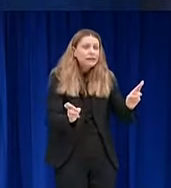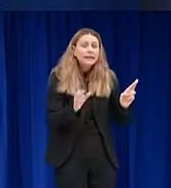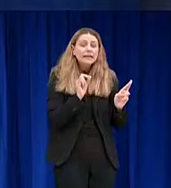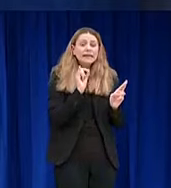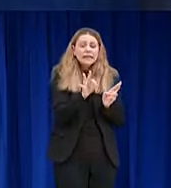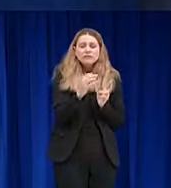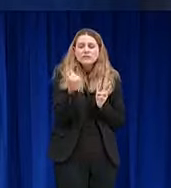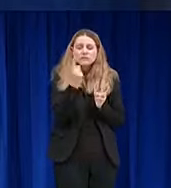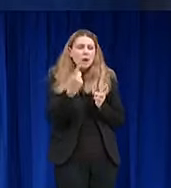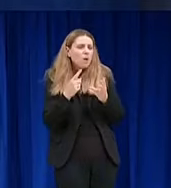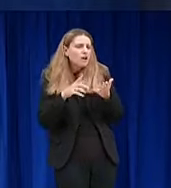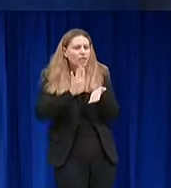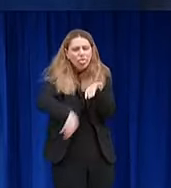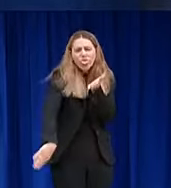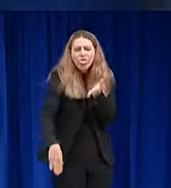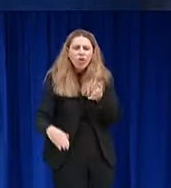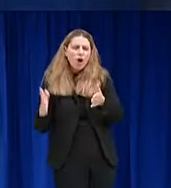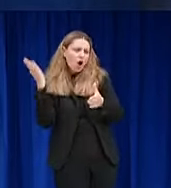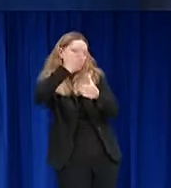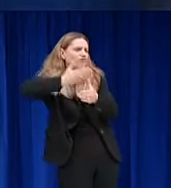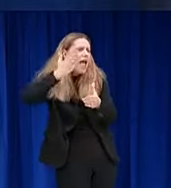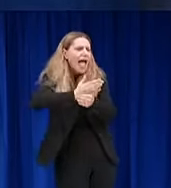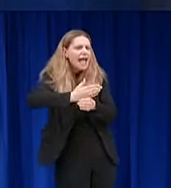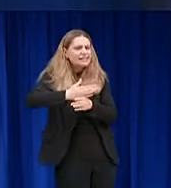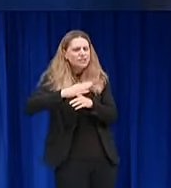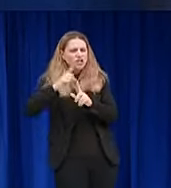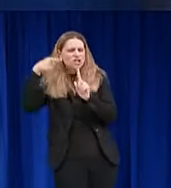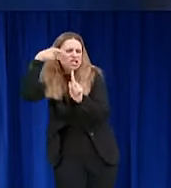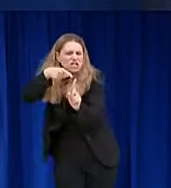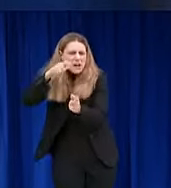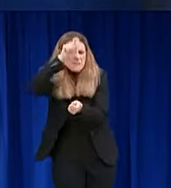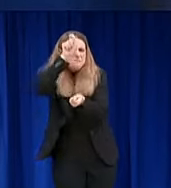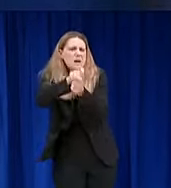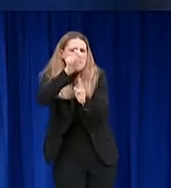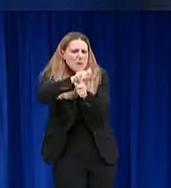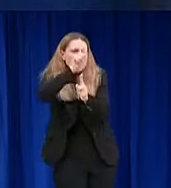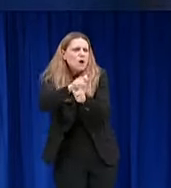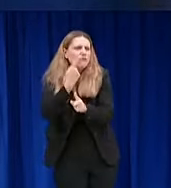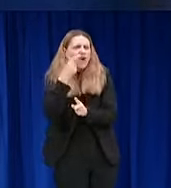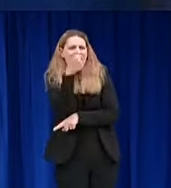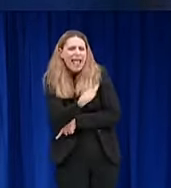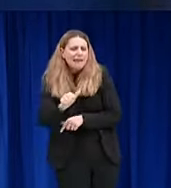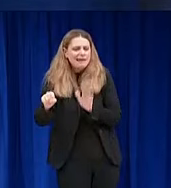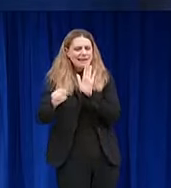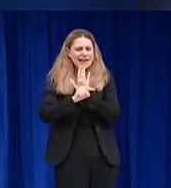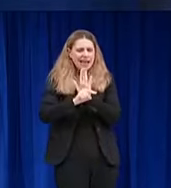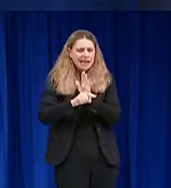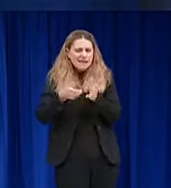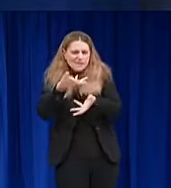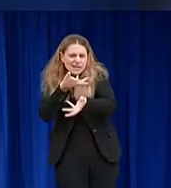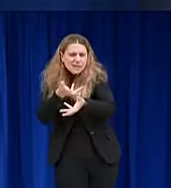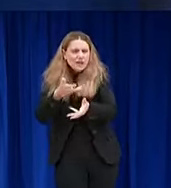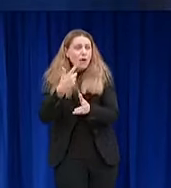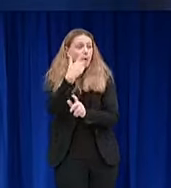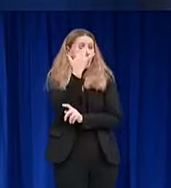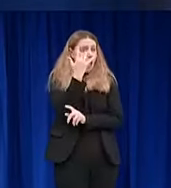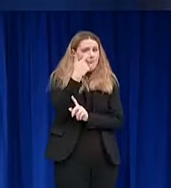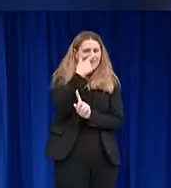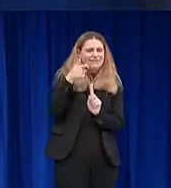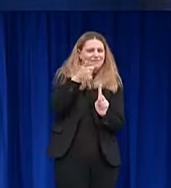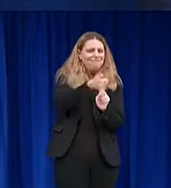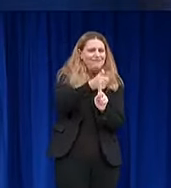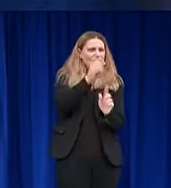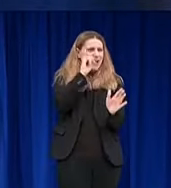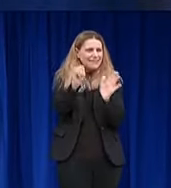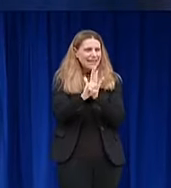is maligned, harassed, or targeted for any sort of adverse treatment because of their identity. So